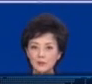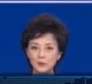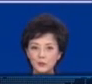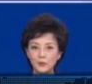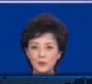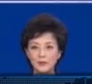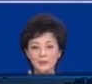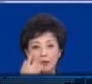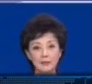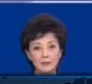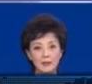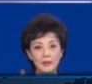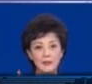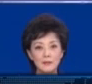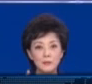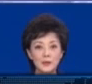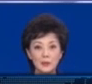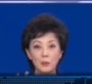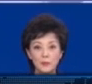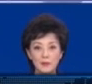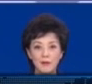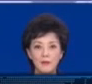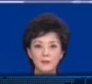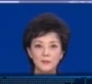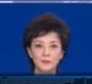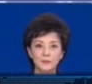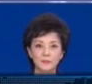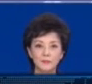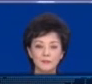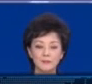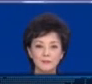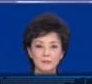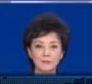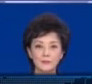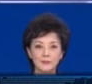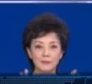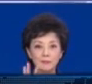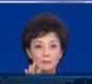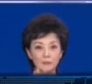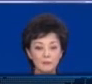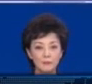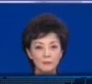are asking that many people have been locked down in the city and locked down in their community.